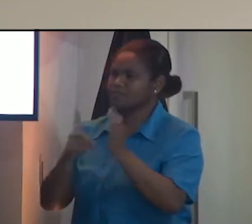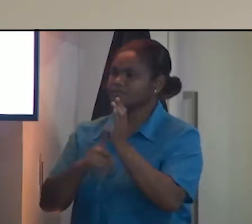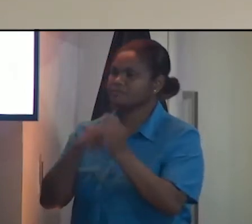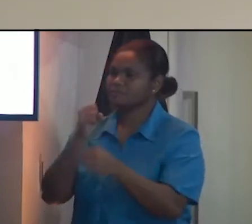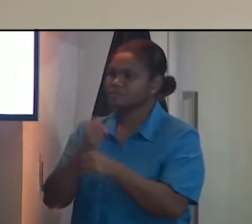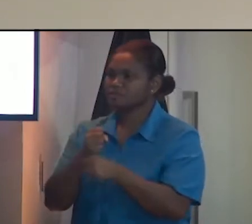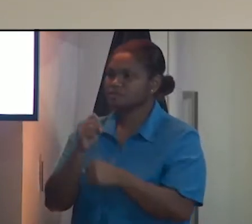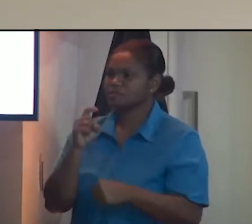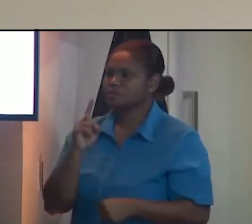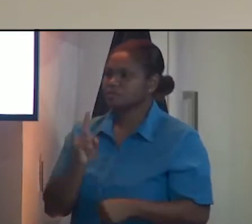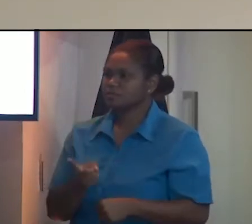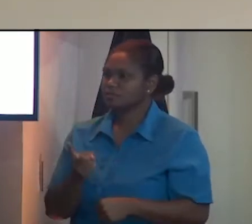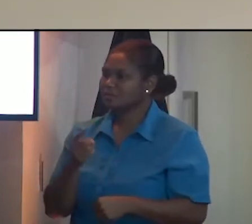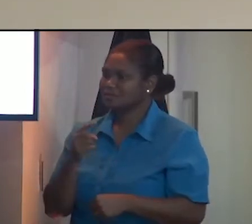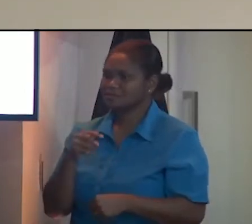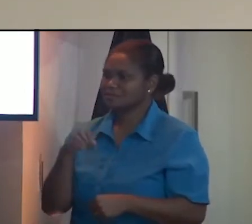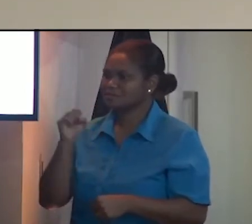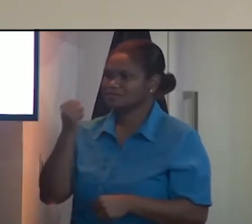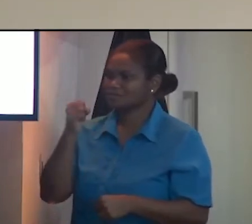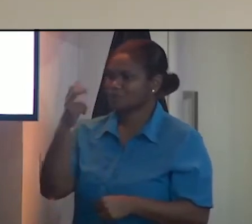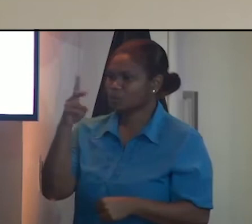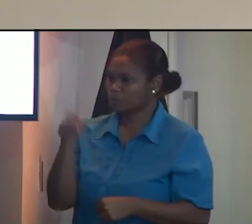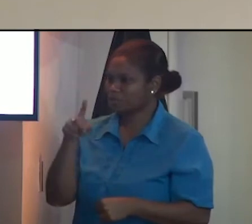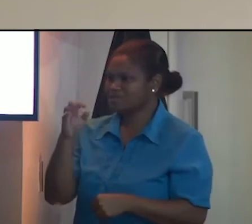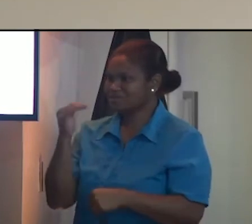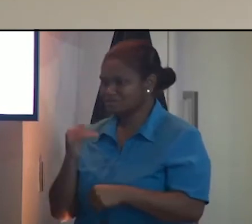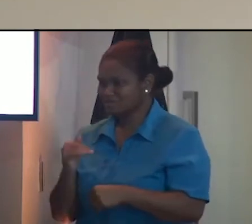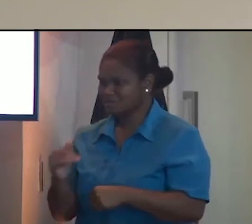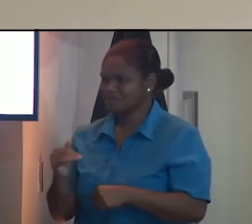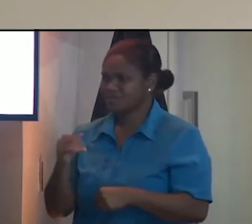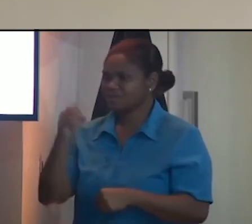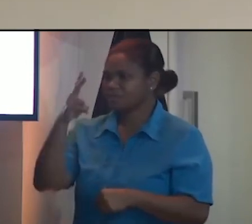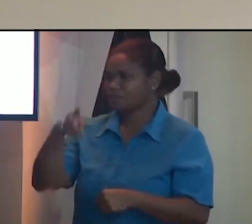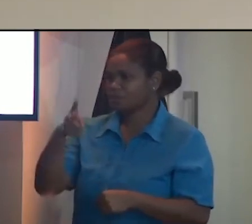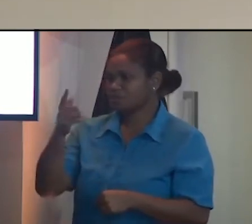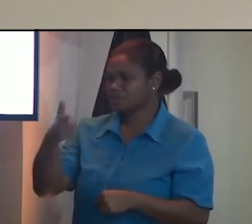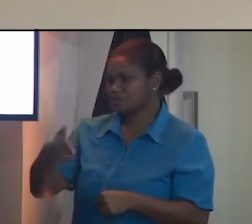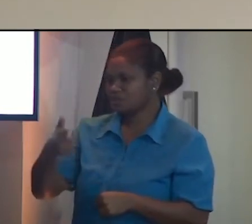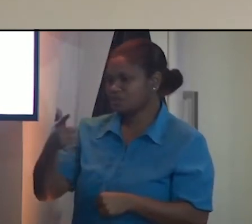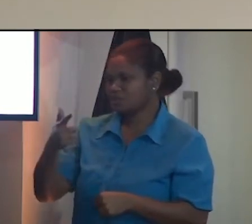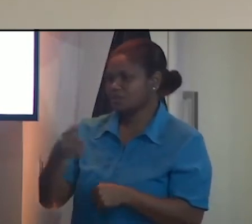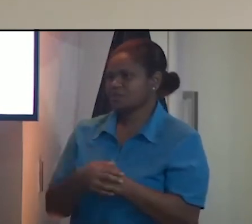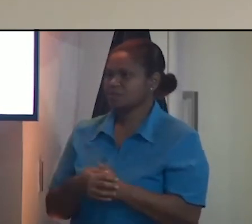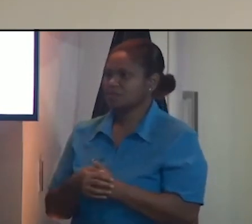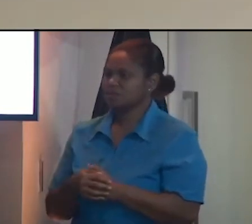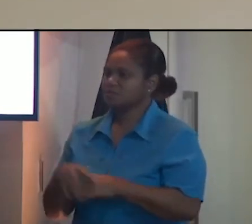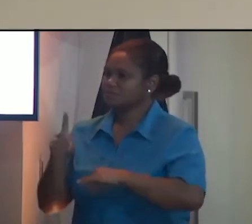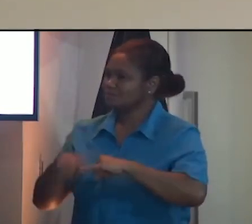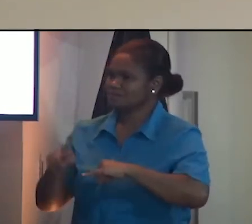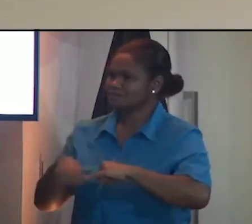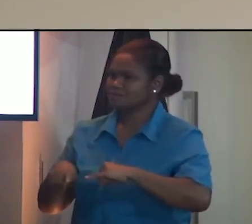1.4% or less than 2% of women in the 2017 or 2017 election. Now, we are